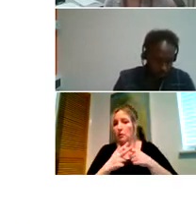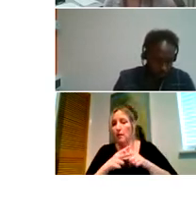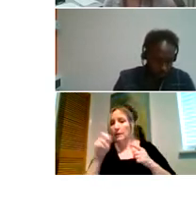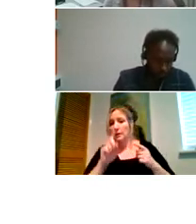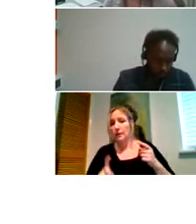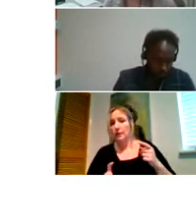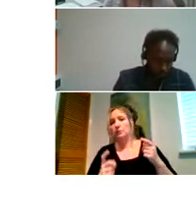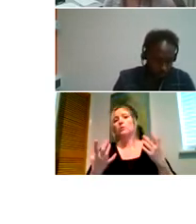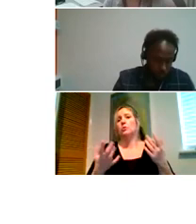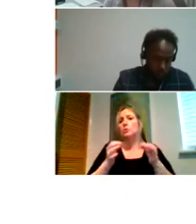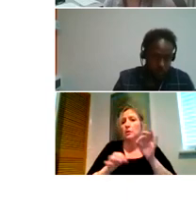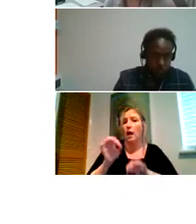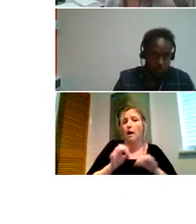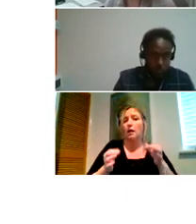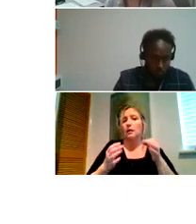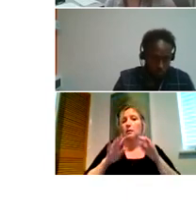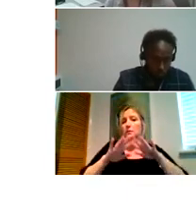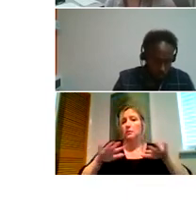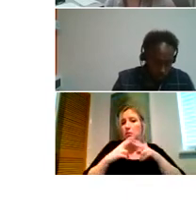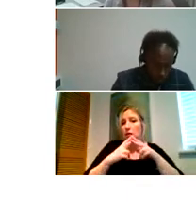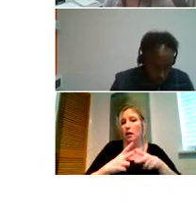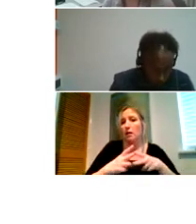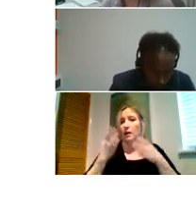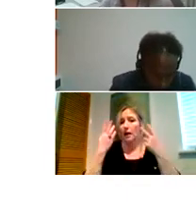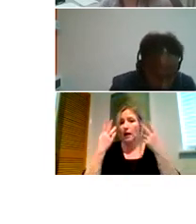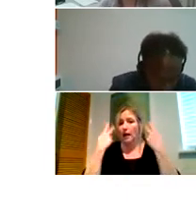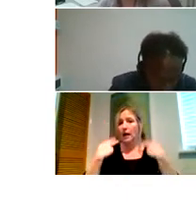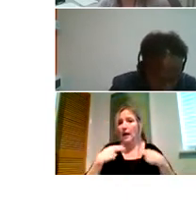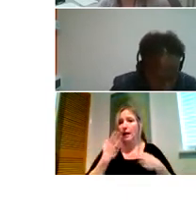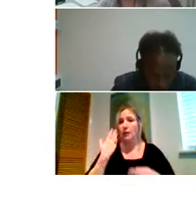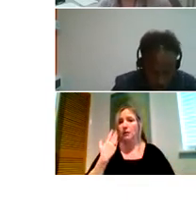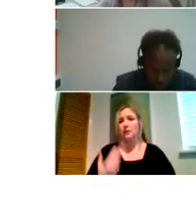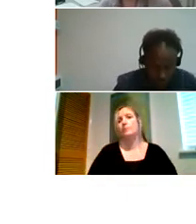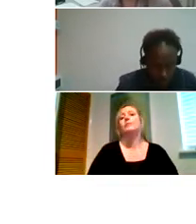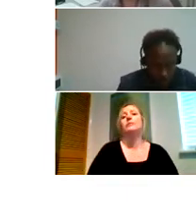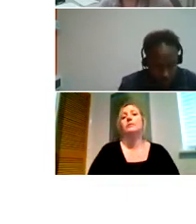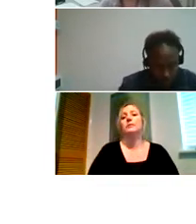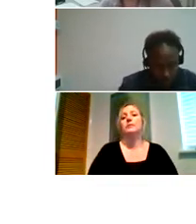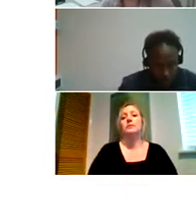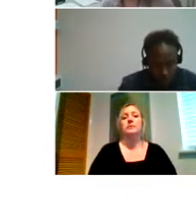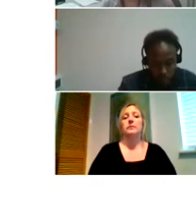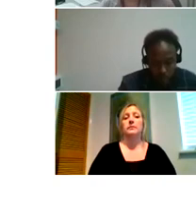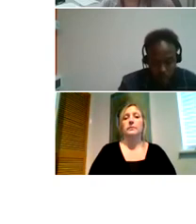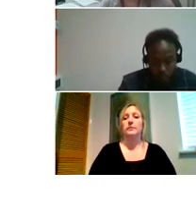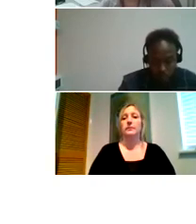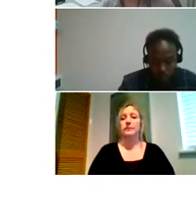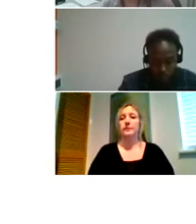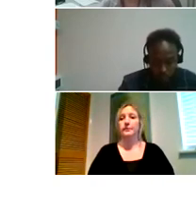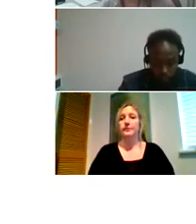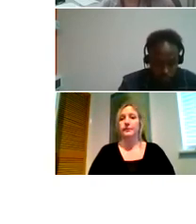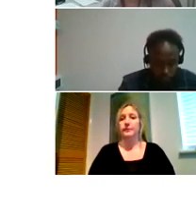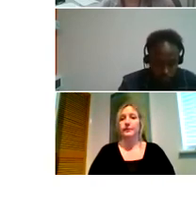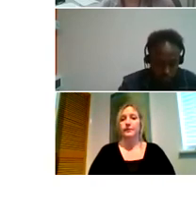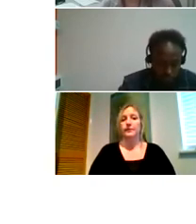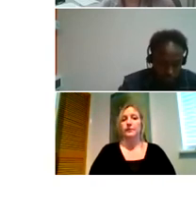just to name a few of the areas that they've successfully progressed onto. And when they complete level